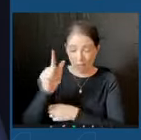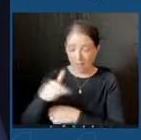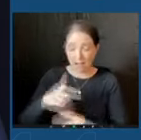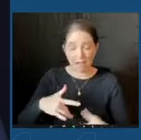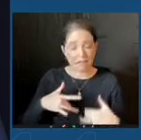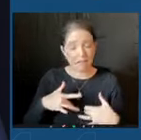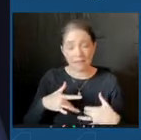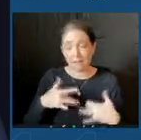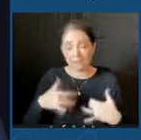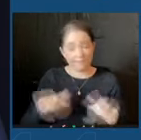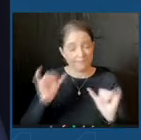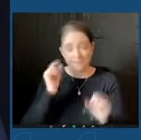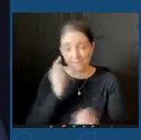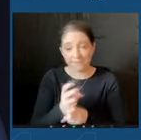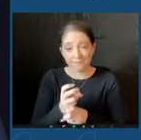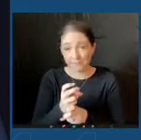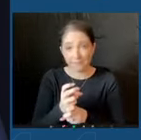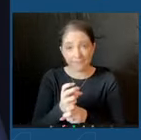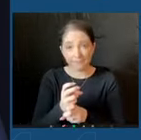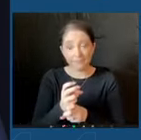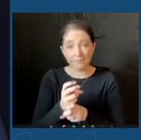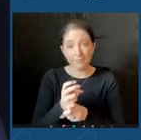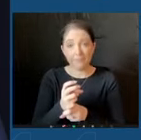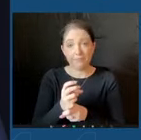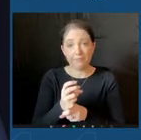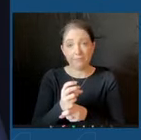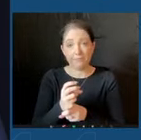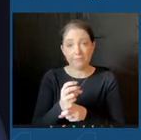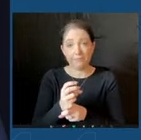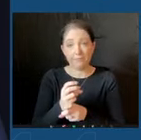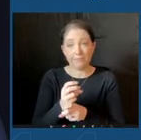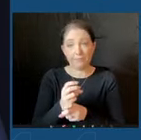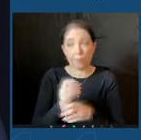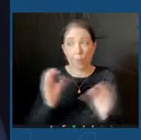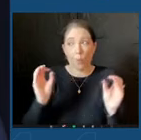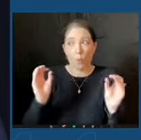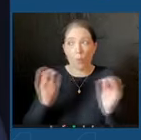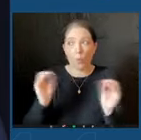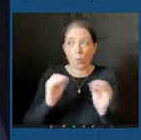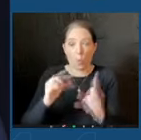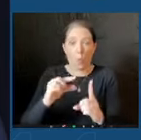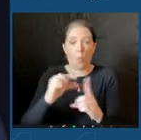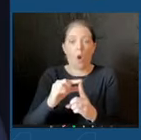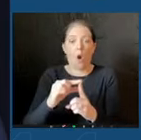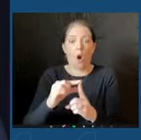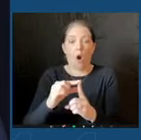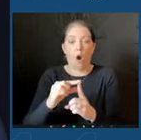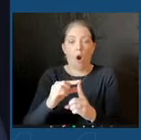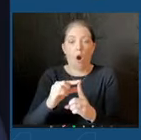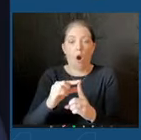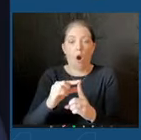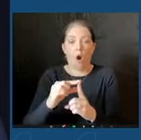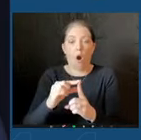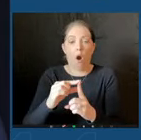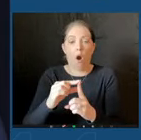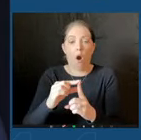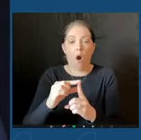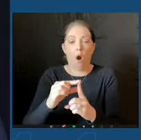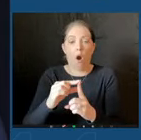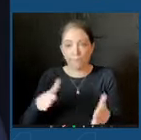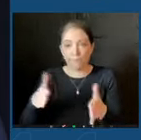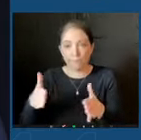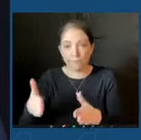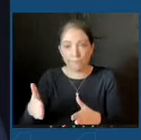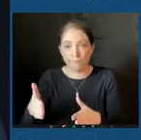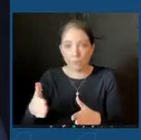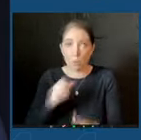I share that there is not even a word for losing your child. We are not widows or orphans. We